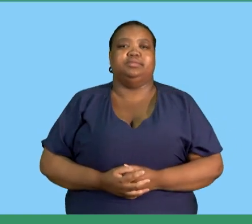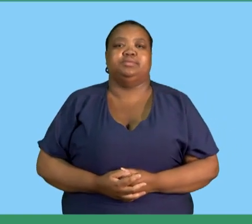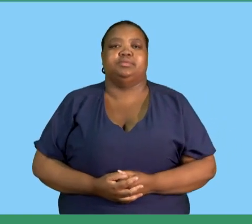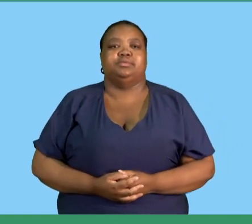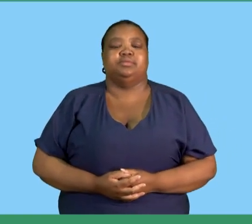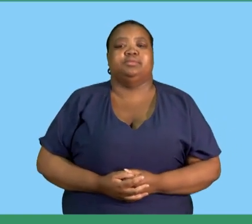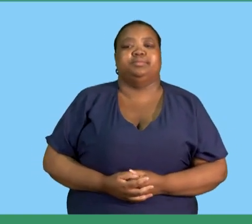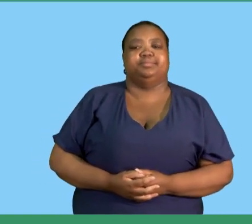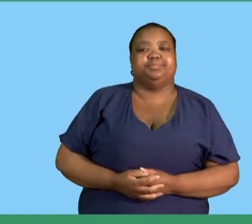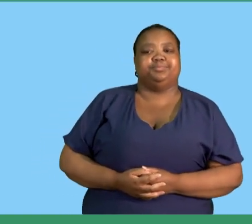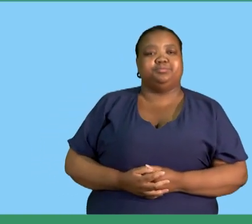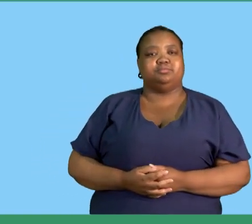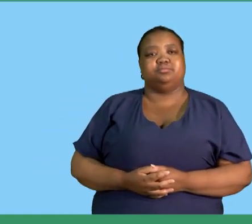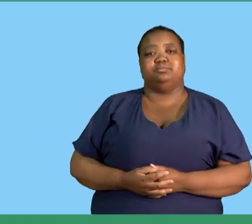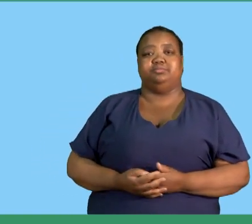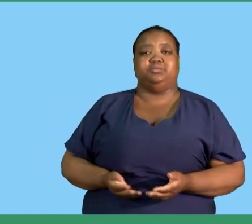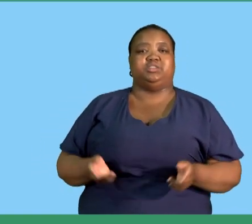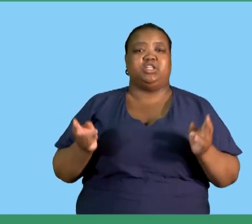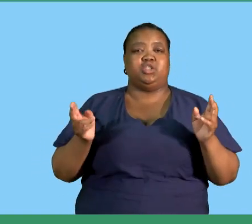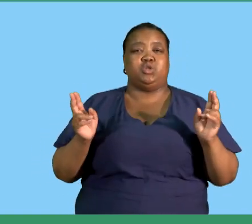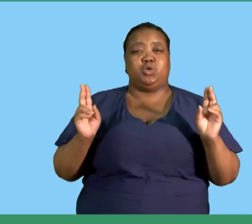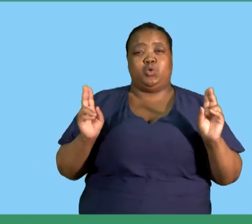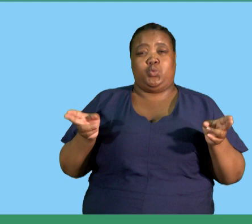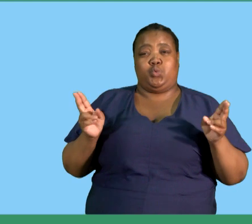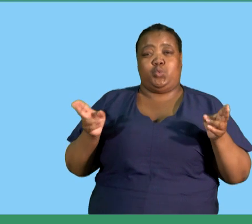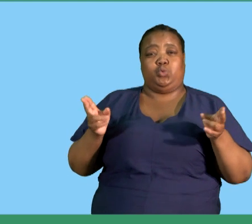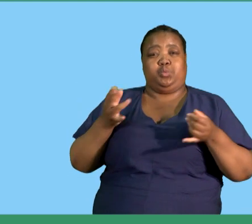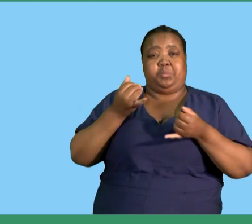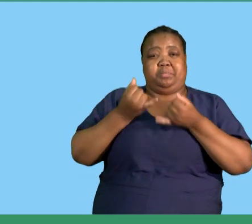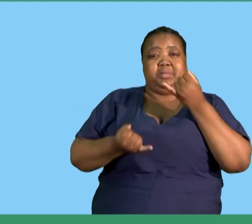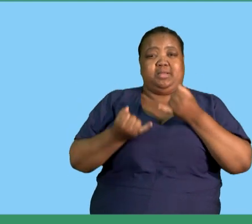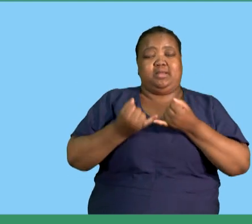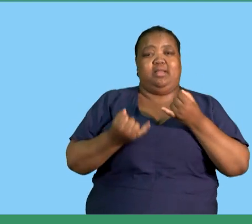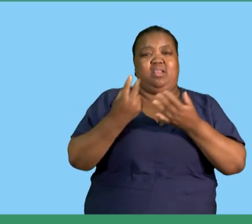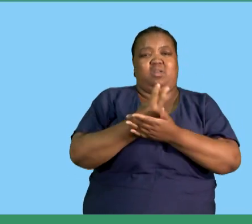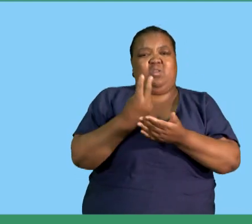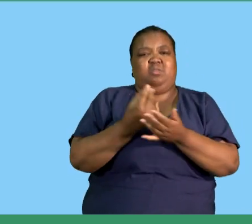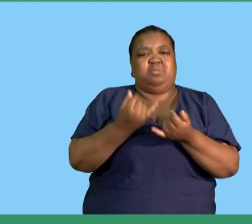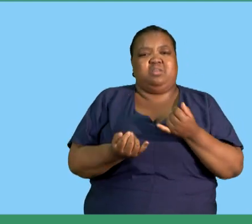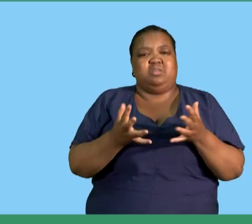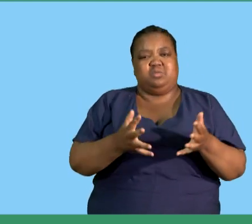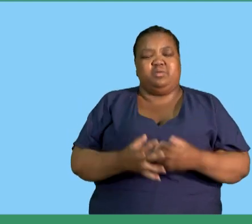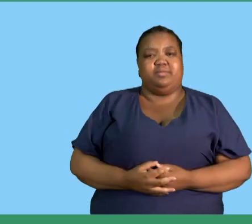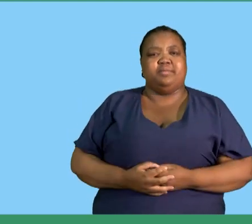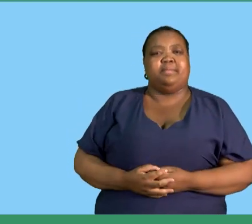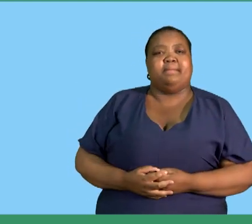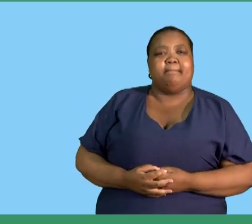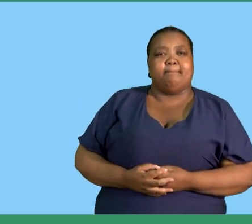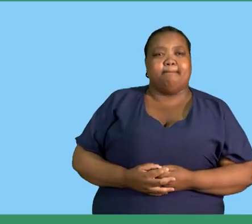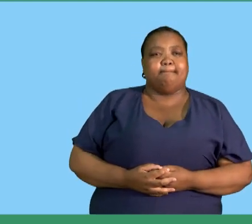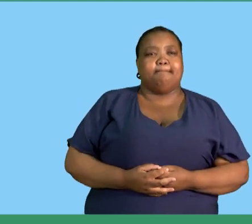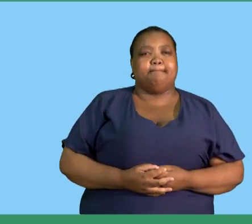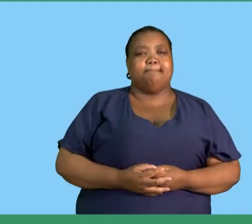thinking. Right, so now this is just common errors that you need to be mindful of.